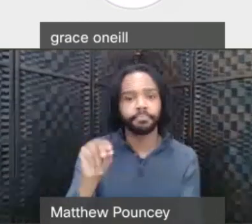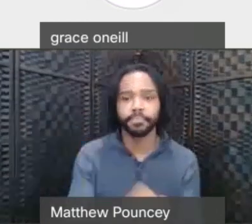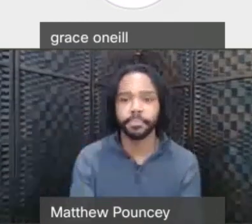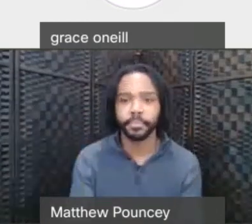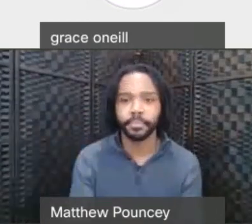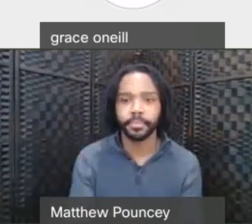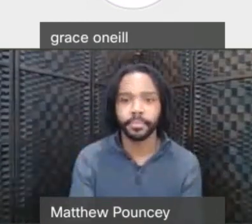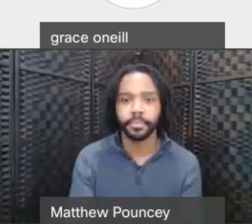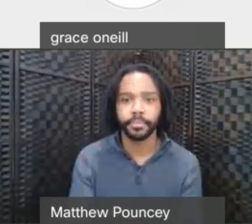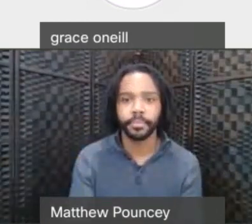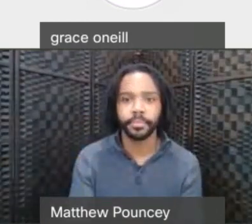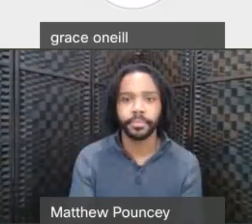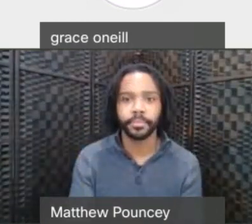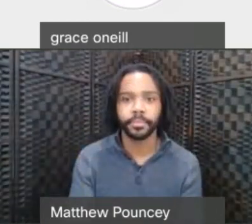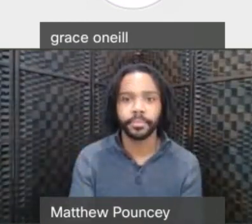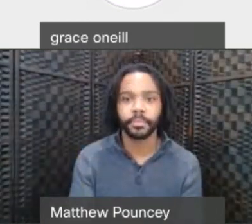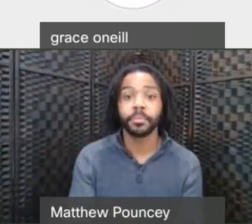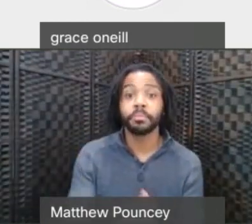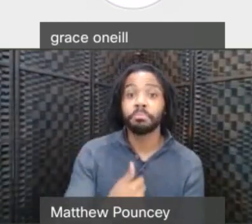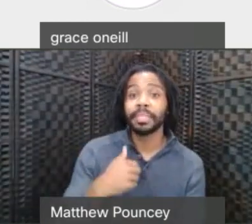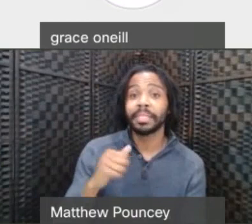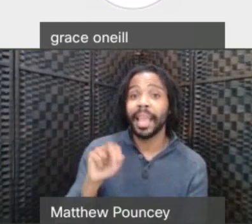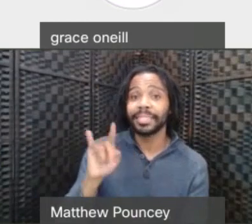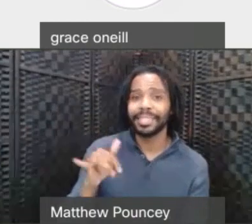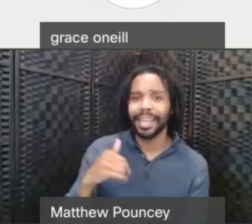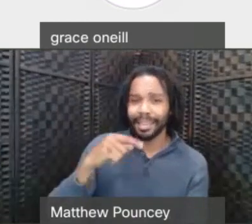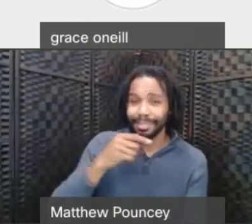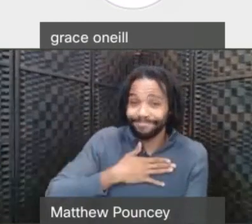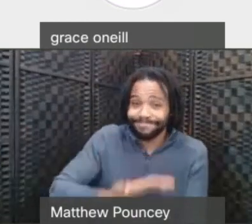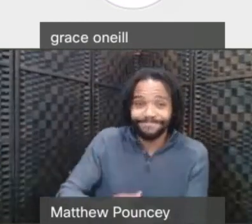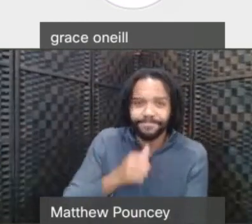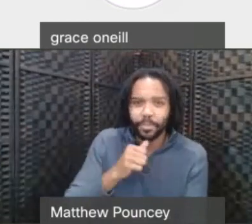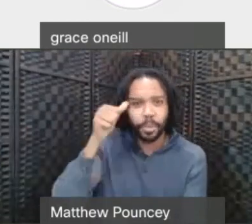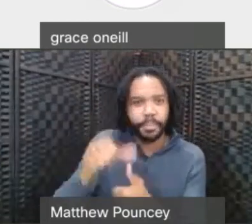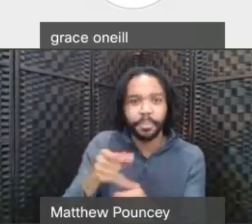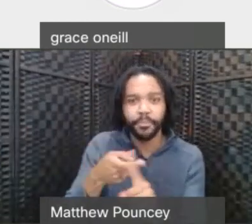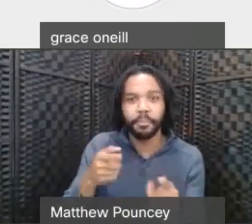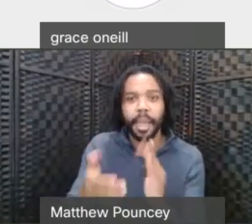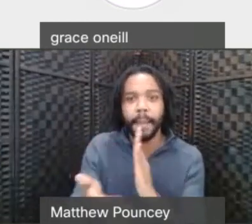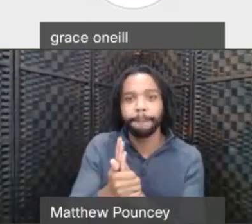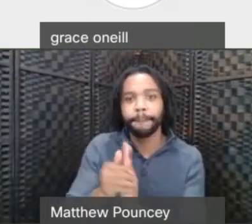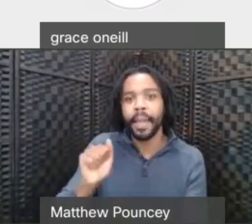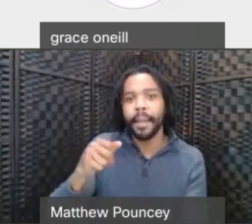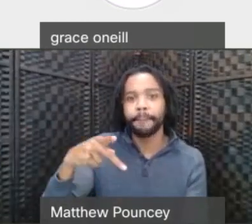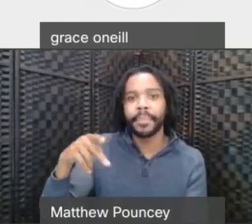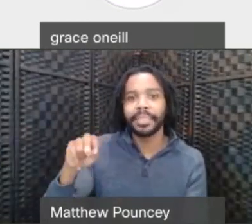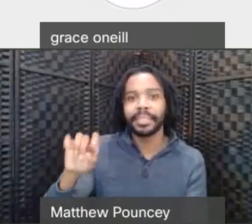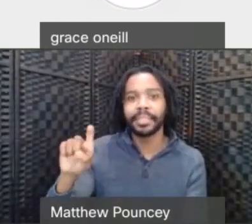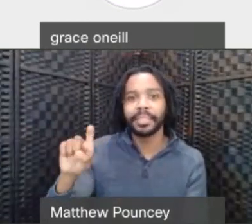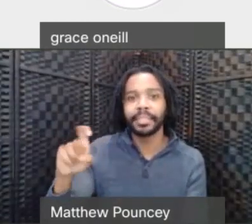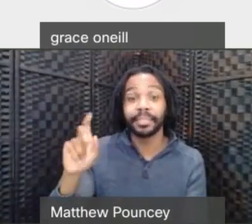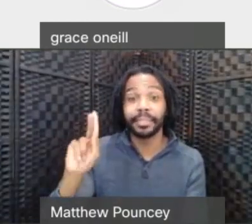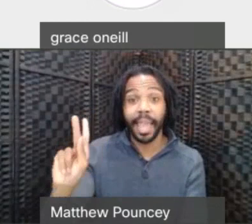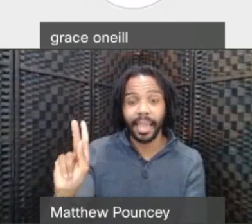So I'll admit I don't remember from our Appendix K the answer to this next question, so I'm going to ask Winslow to respond.